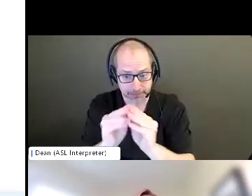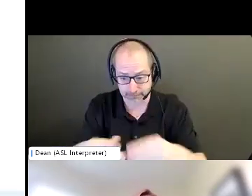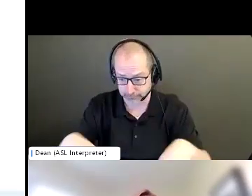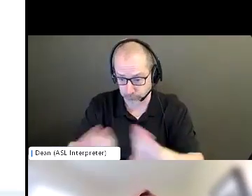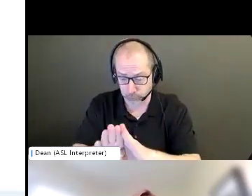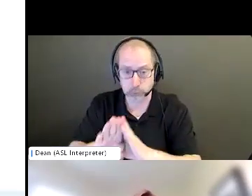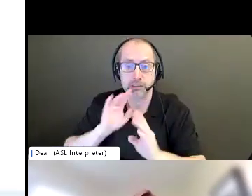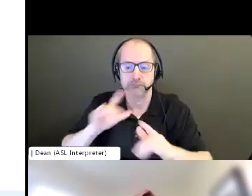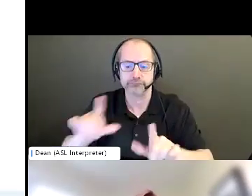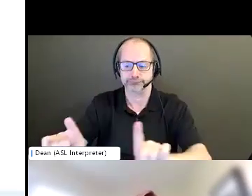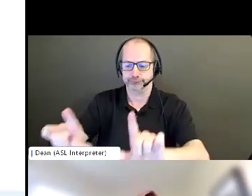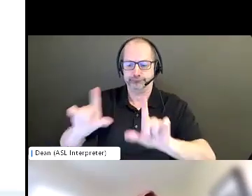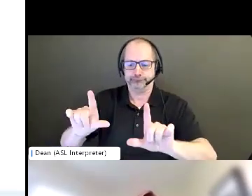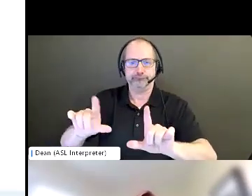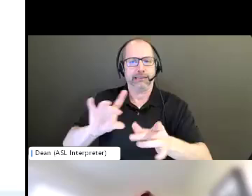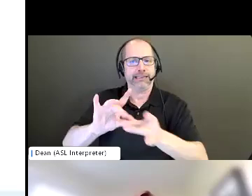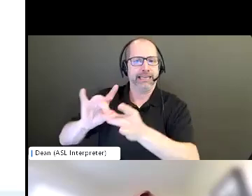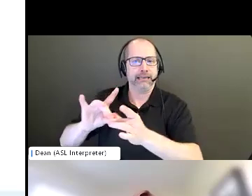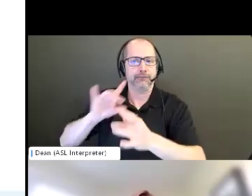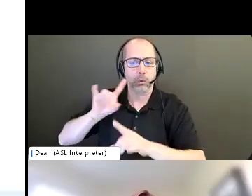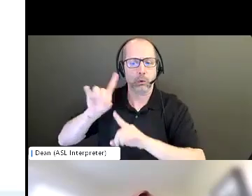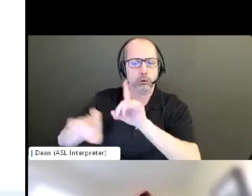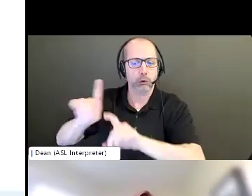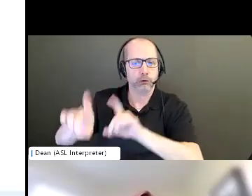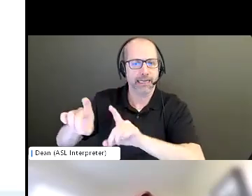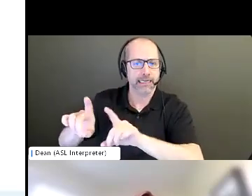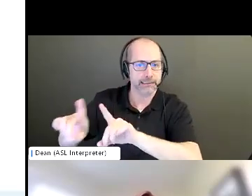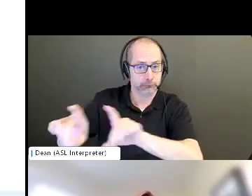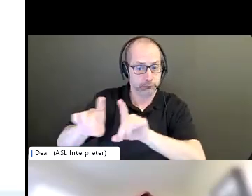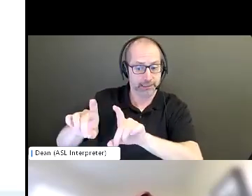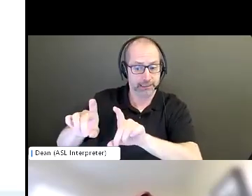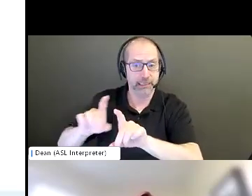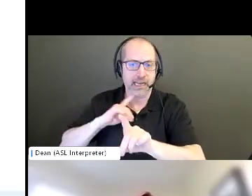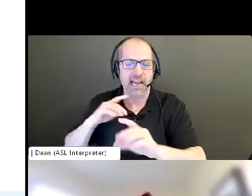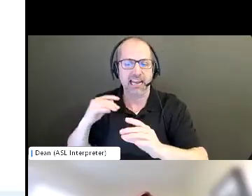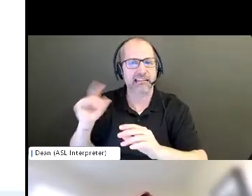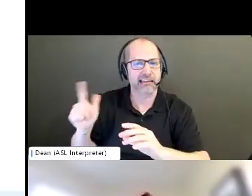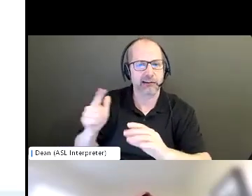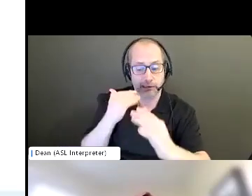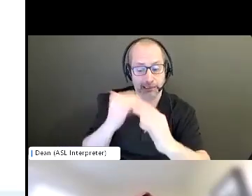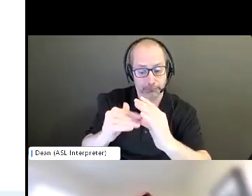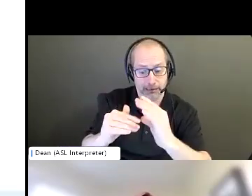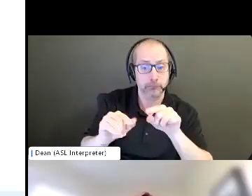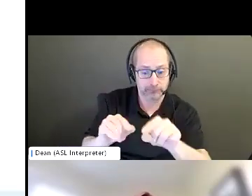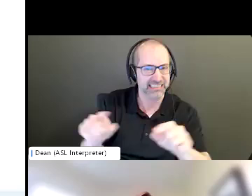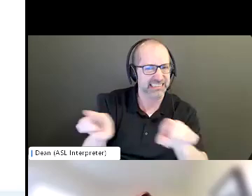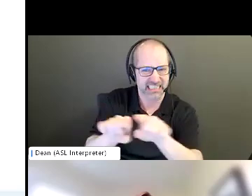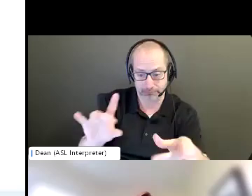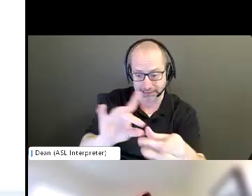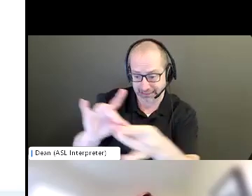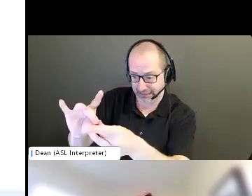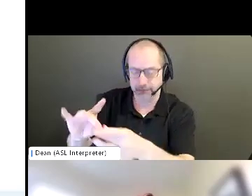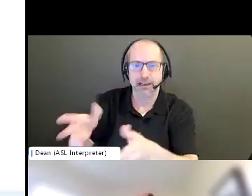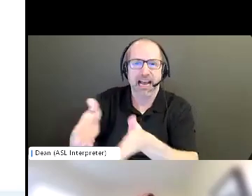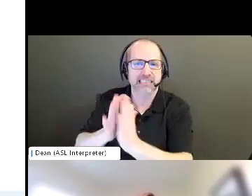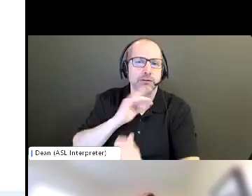the survey, and we'll also send a follow-up email with the link as well, just asking you to take a few minutes to comment on today's session.